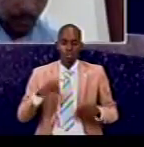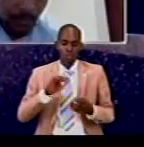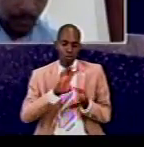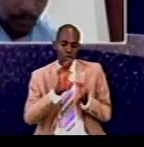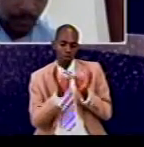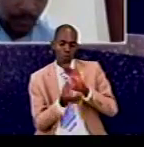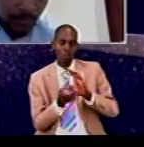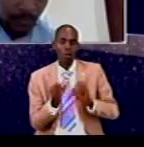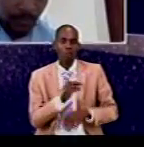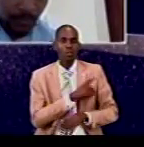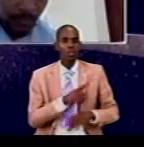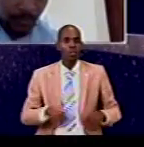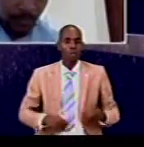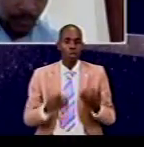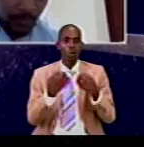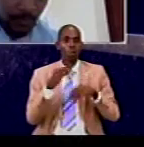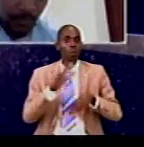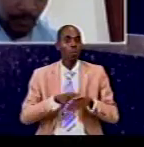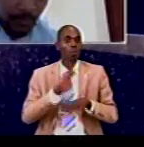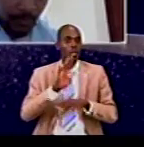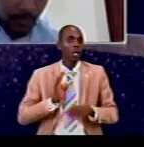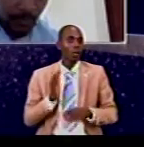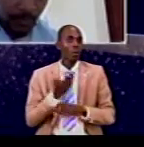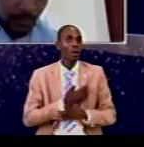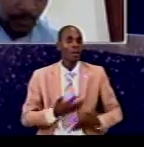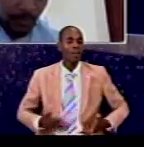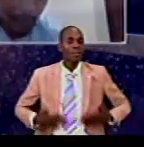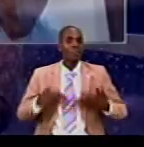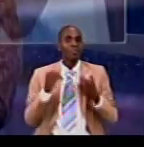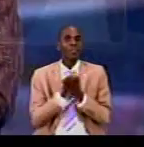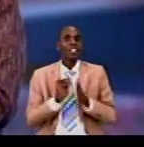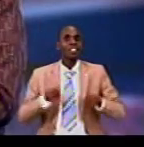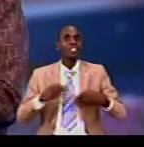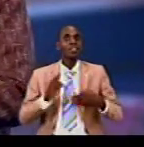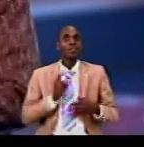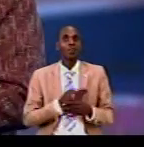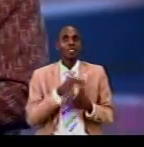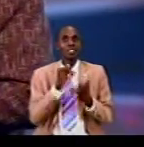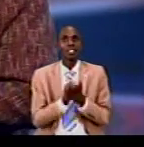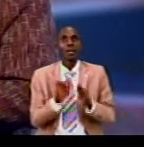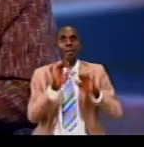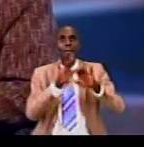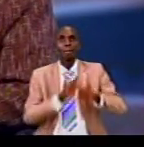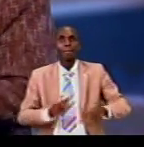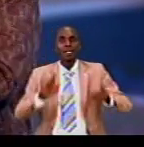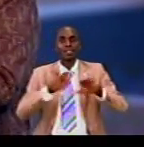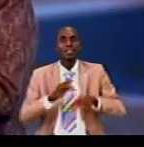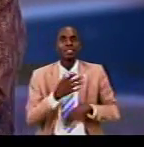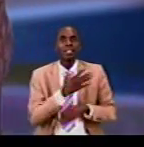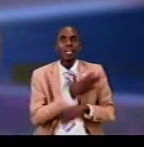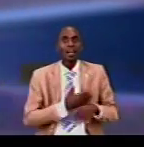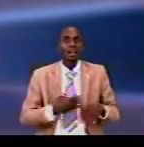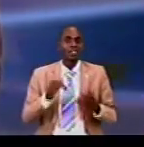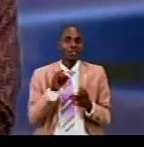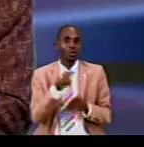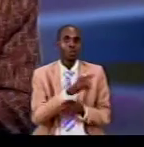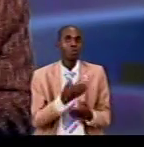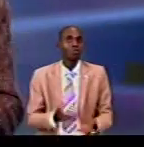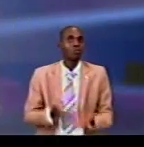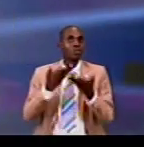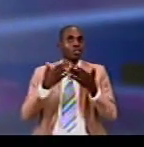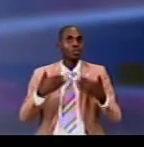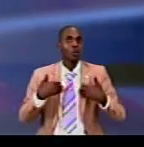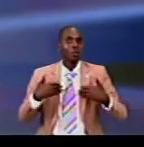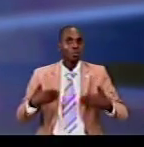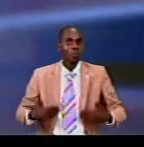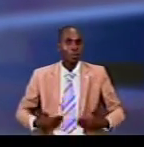your body a living sacrifice, holy, acceptable unto God, which is your reasonable service. And then in